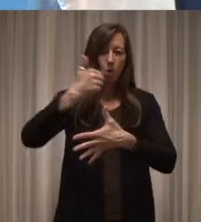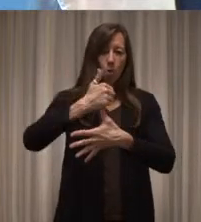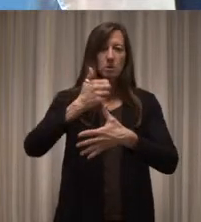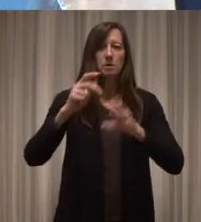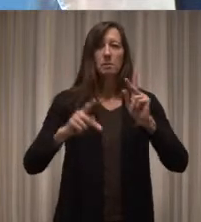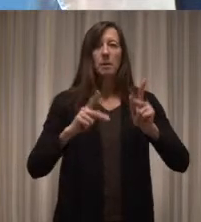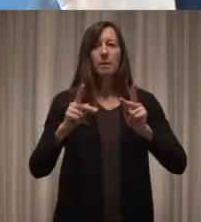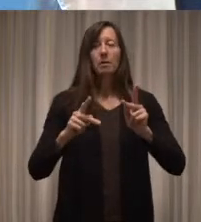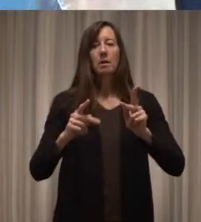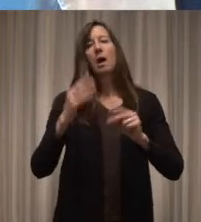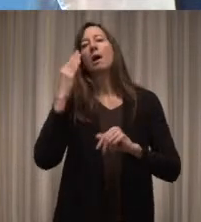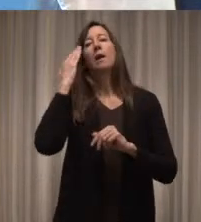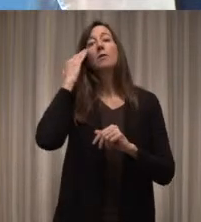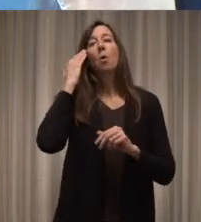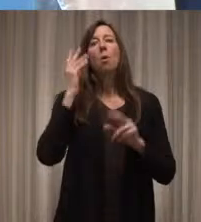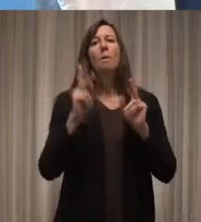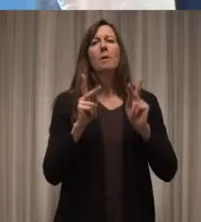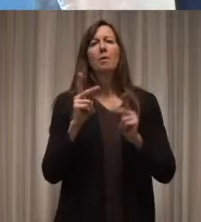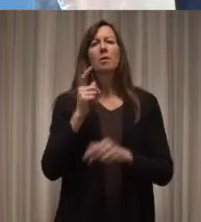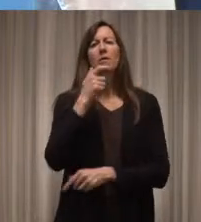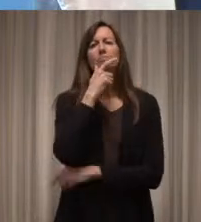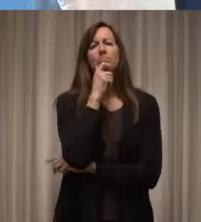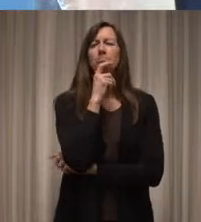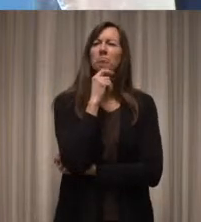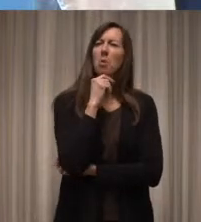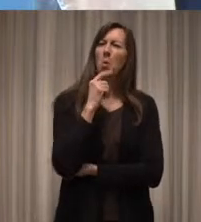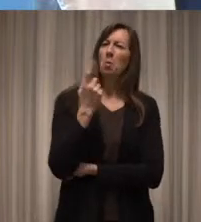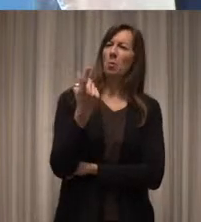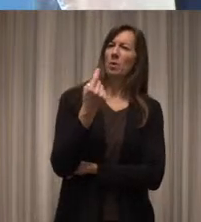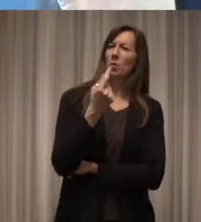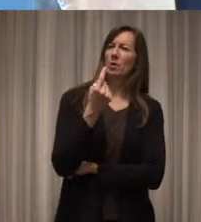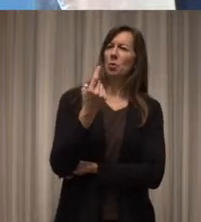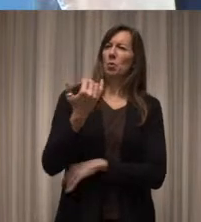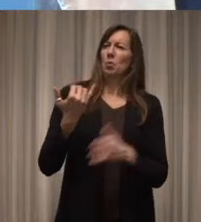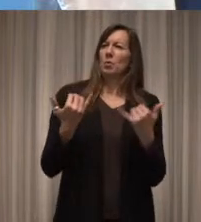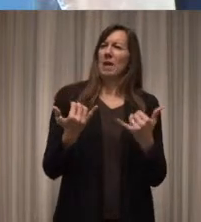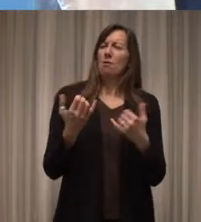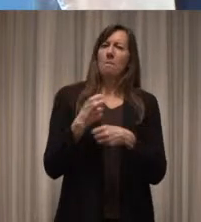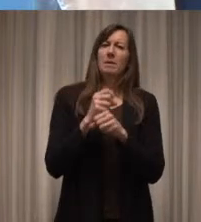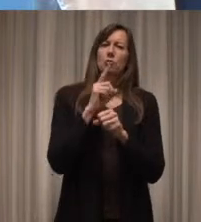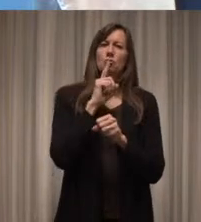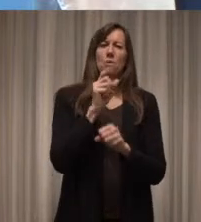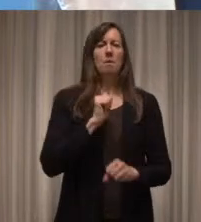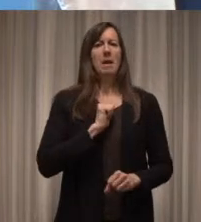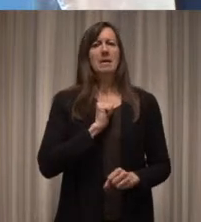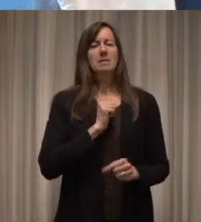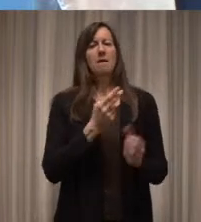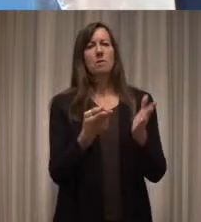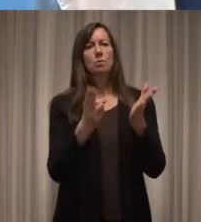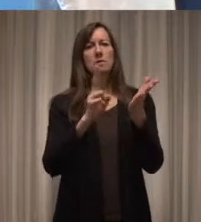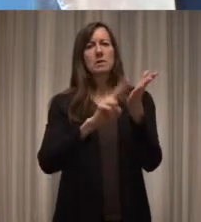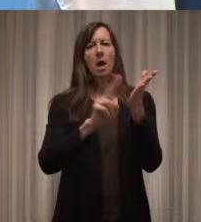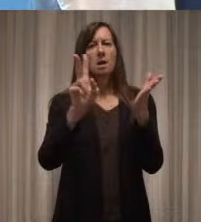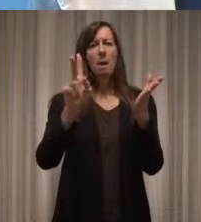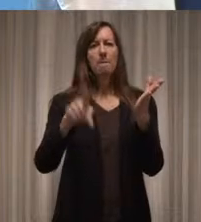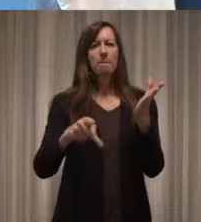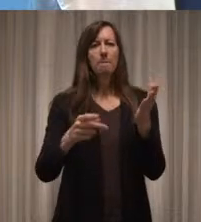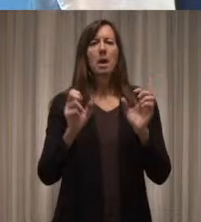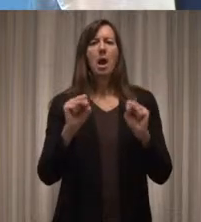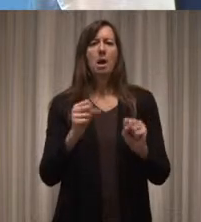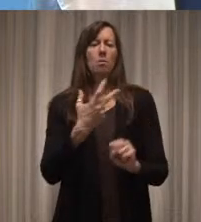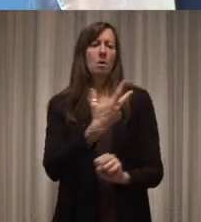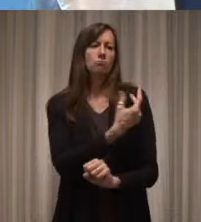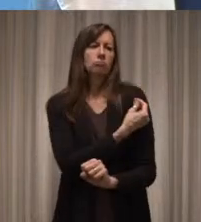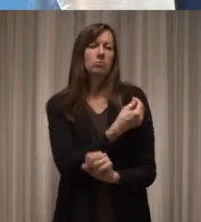what do I do now to make sure that I'm able to sign up and pre-register if I haven't already, or